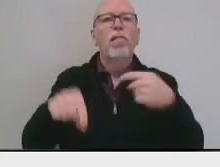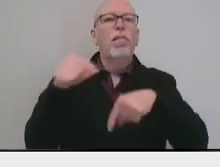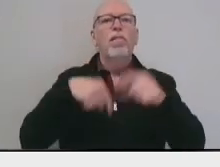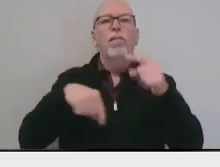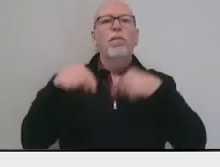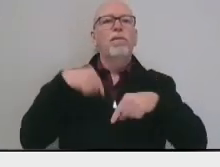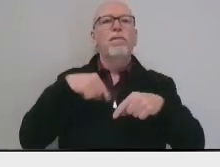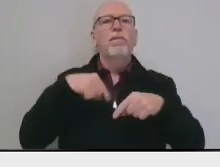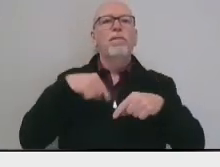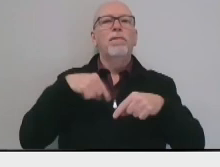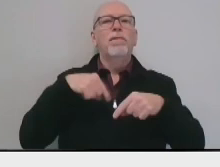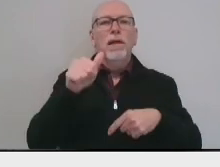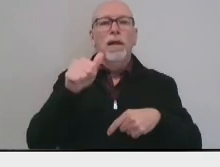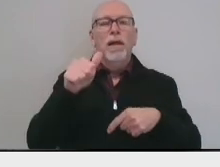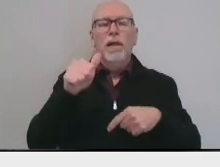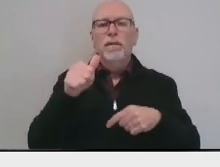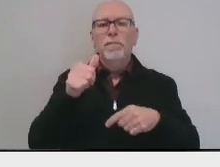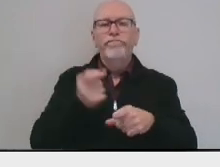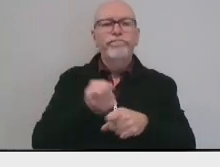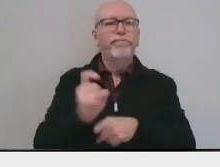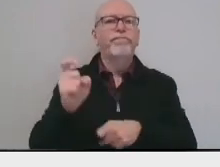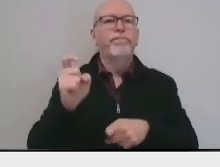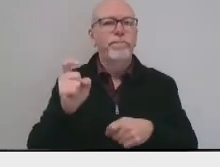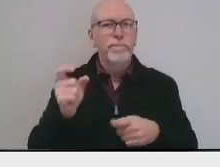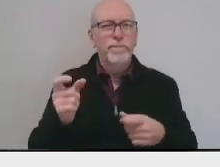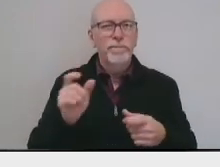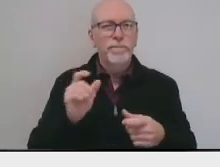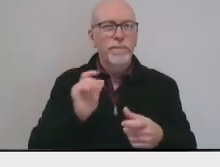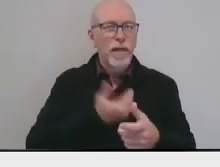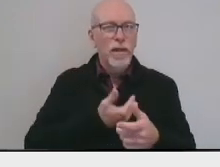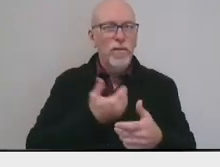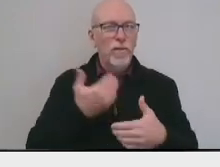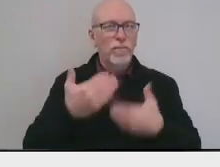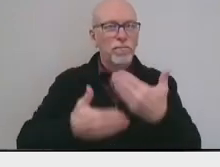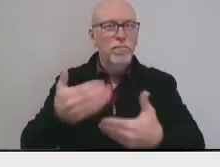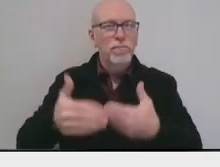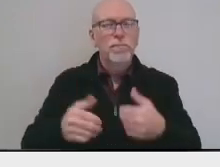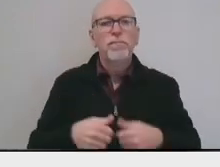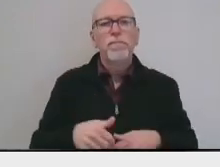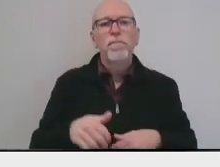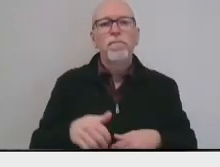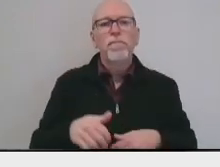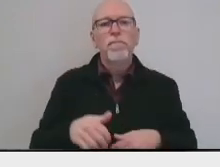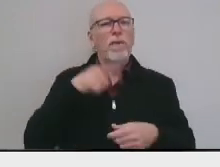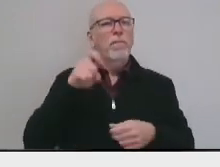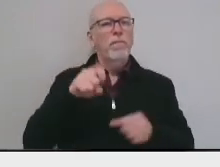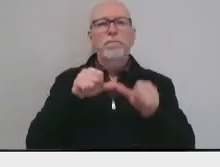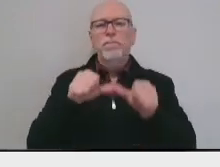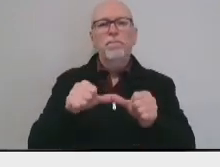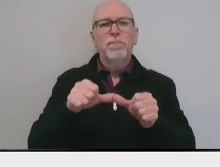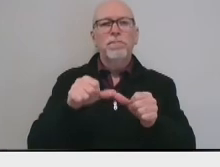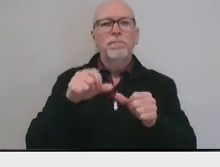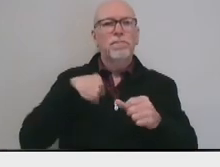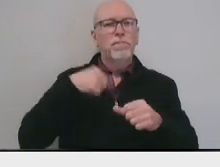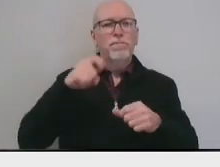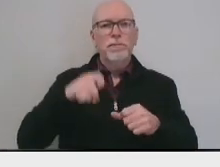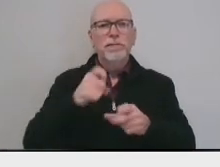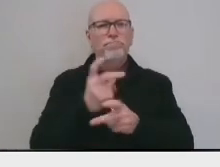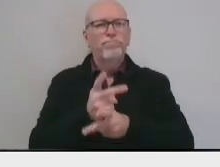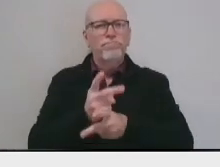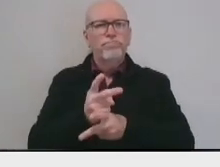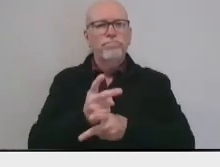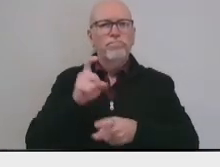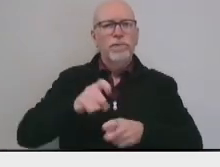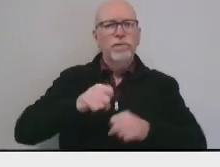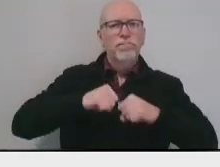squandering this place. And so that requires us to continue to play offense and defense, just like they're going to do during